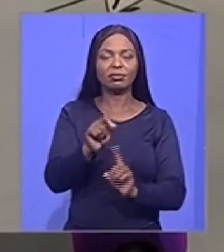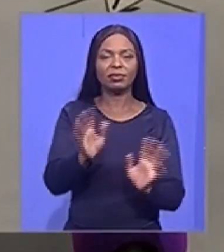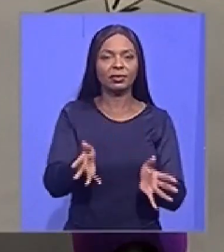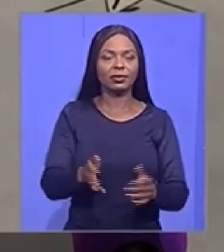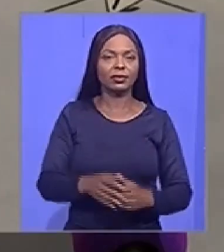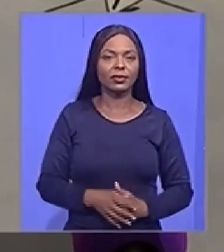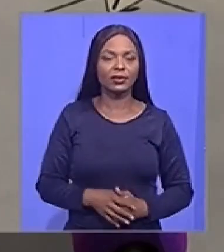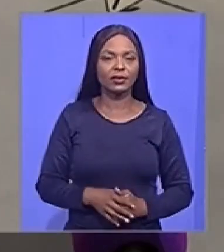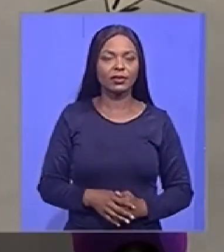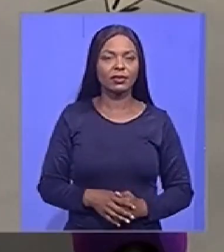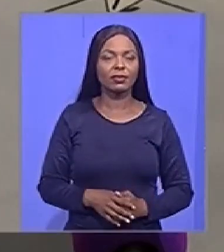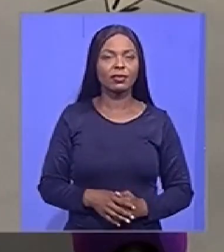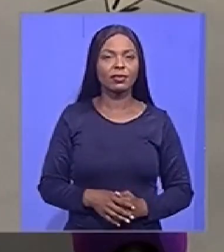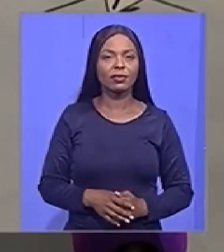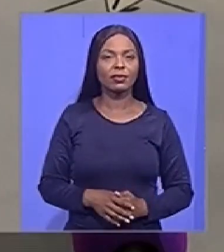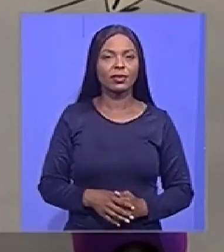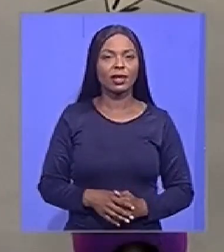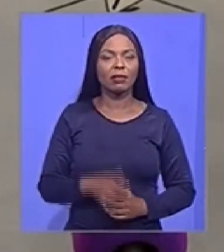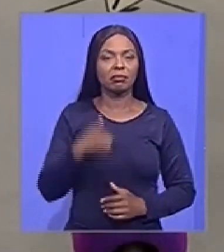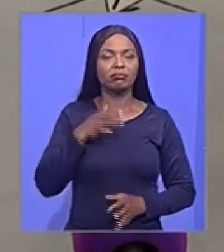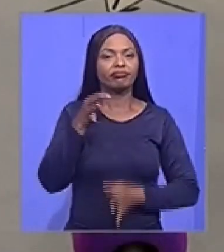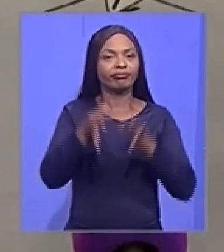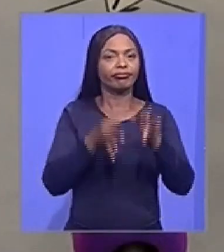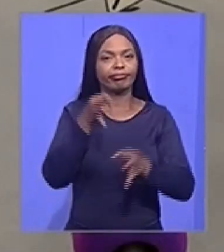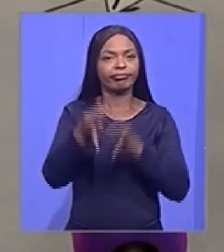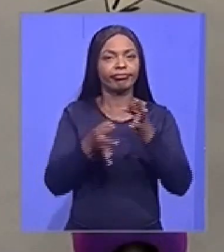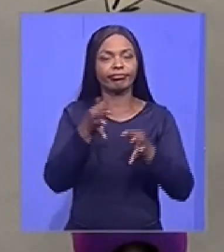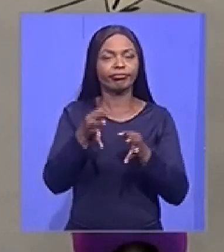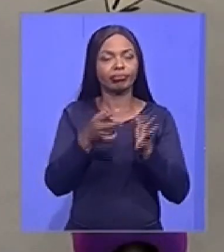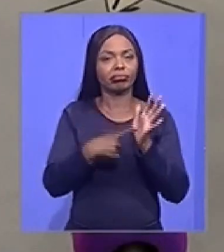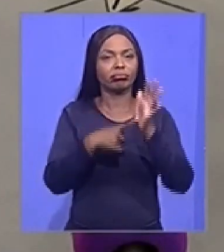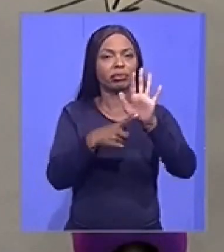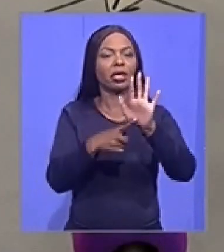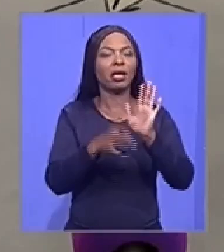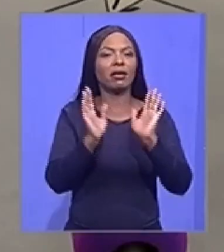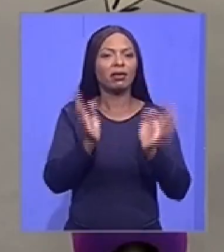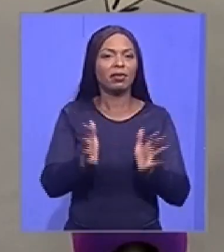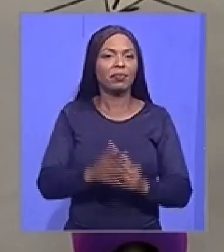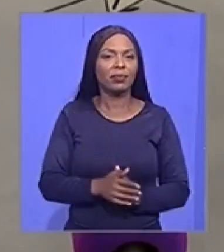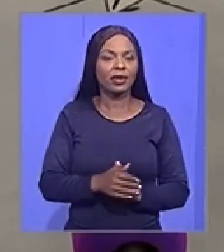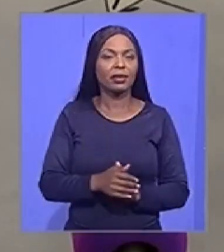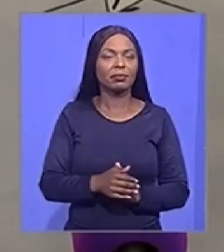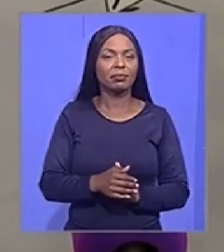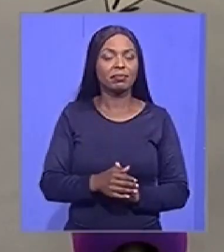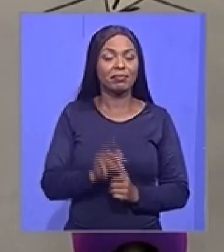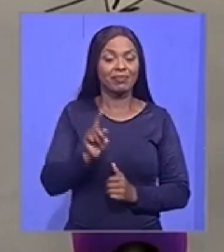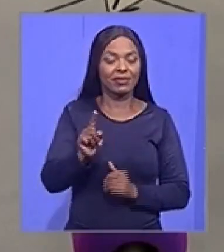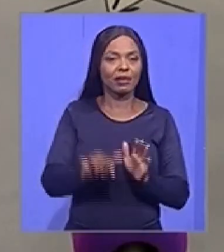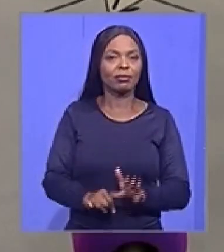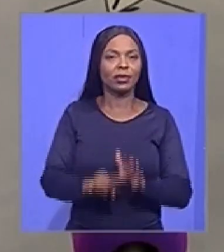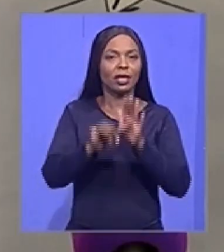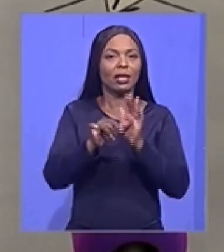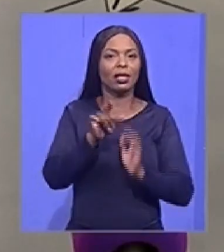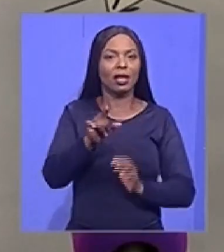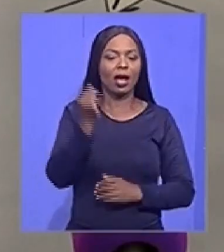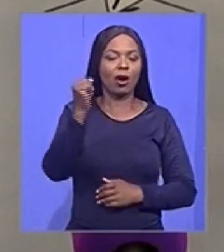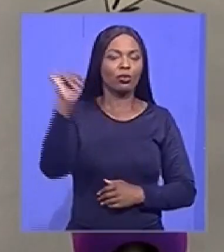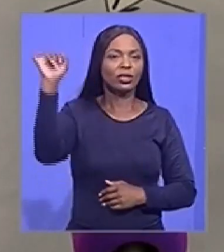thereto. I have indicated that the effect of the objections